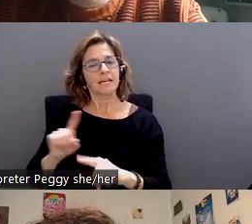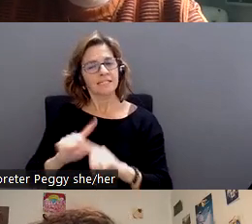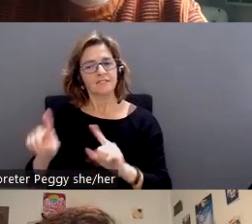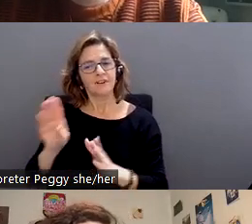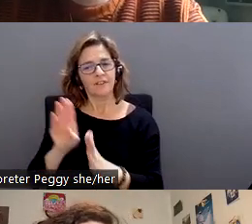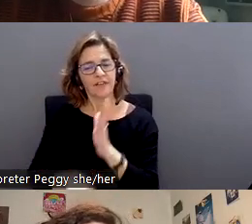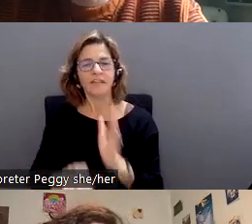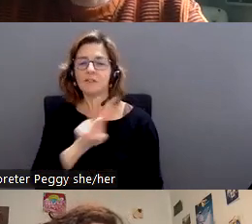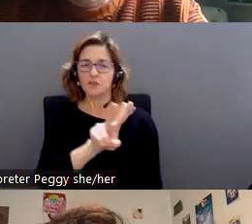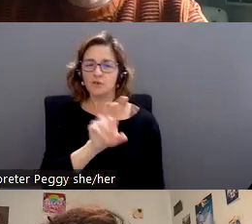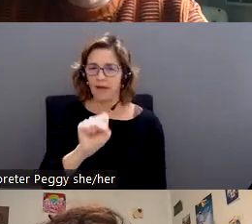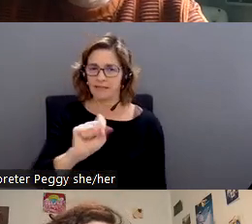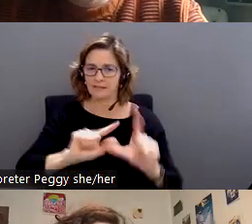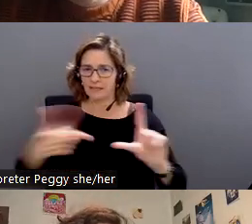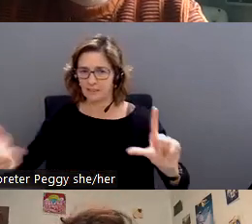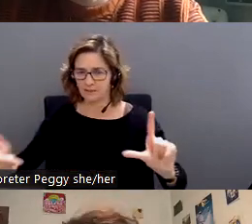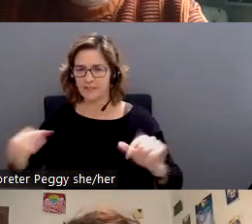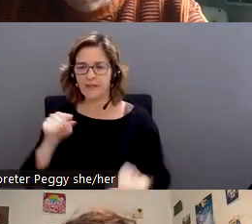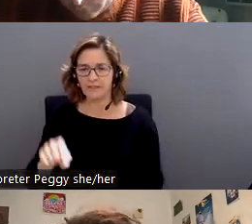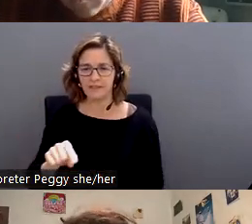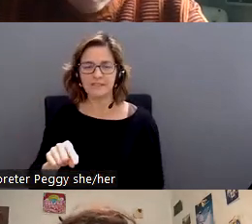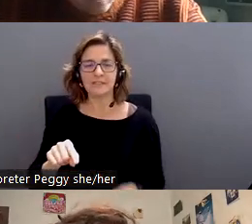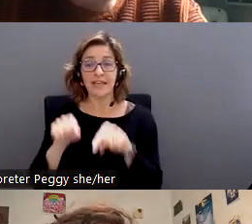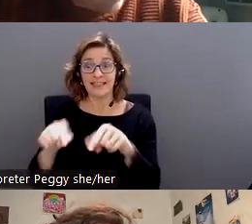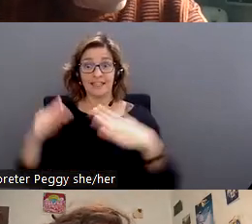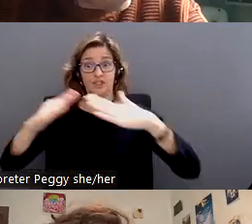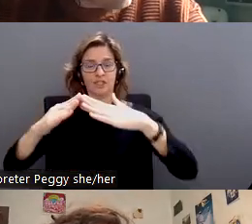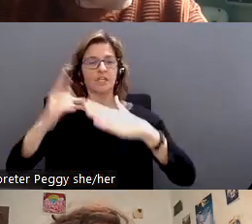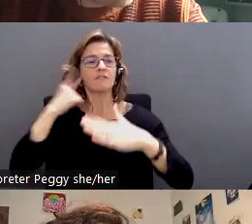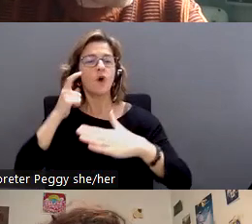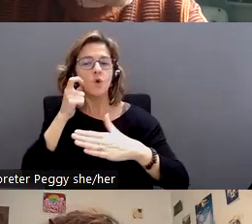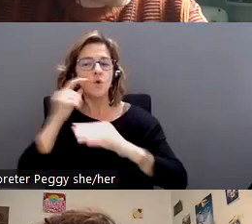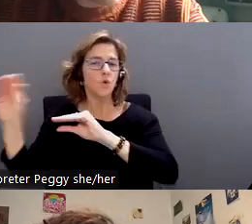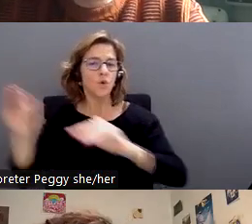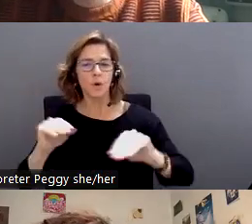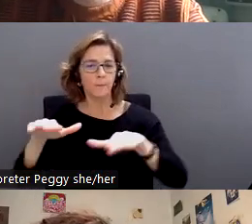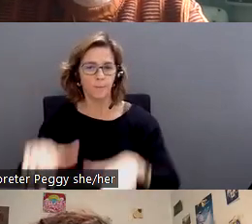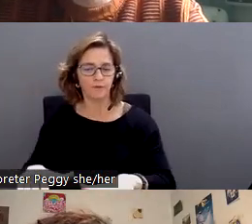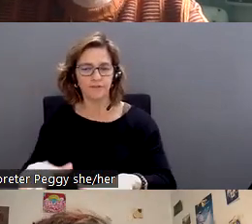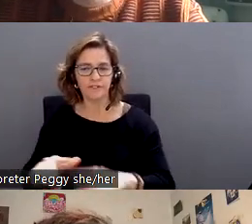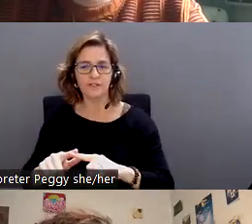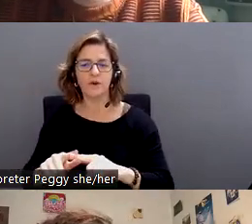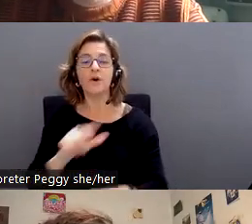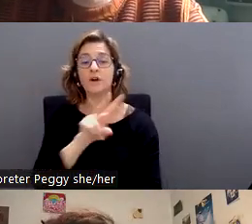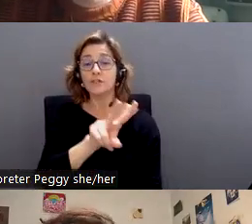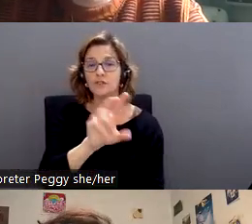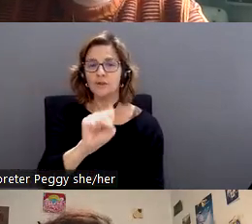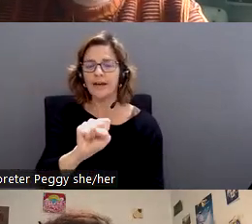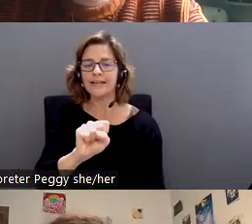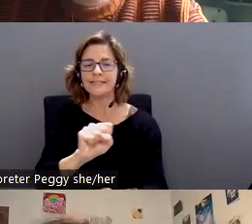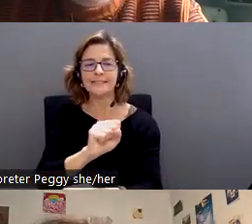specifically a shelter for newcomers and not for people Indigenous to these